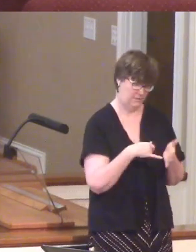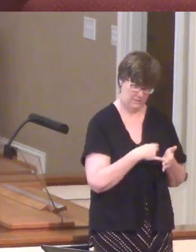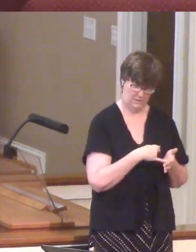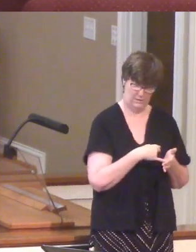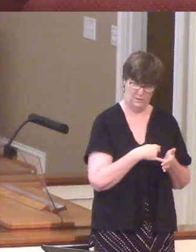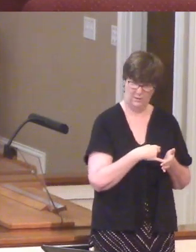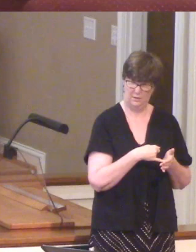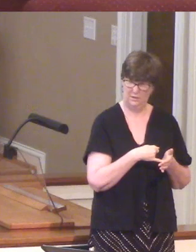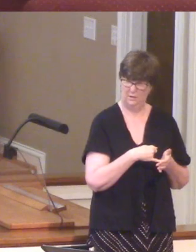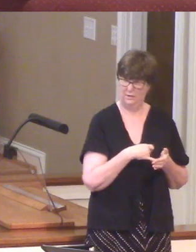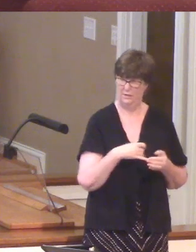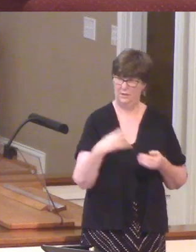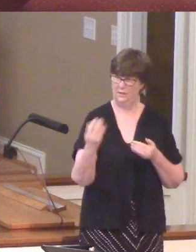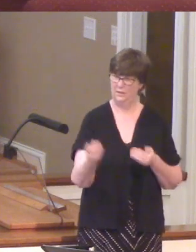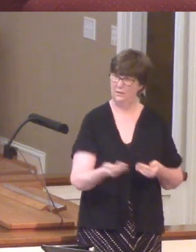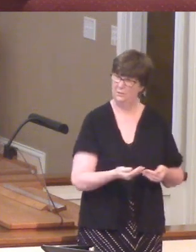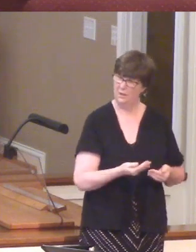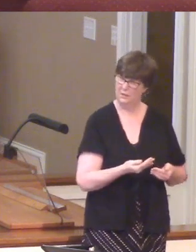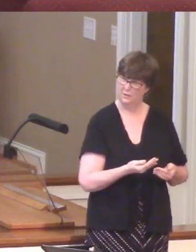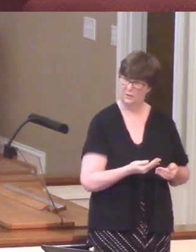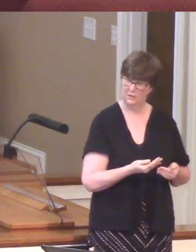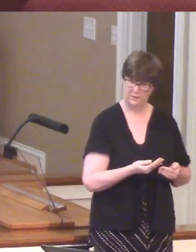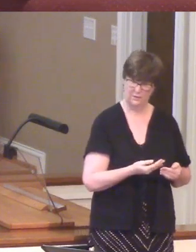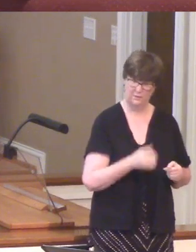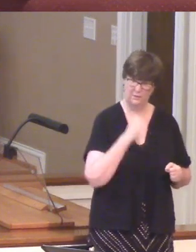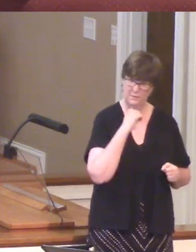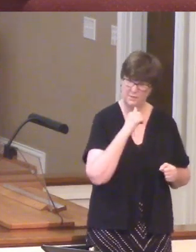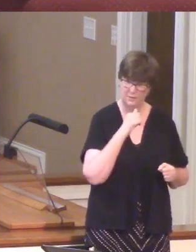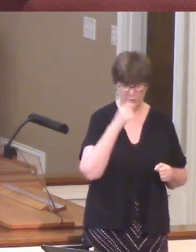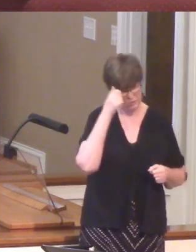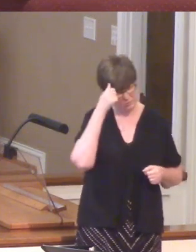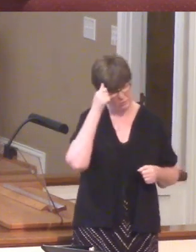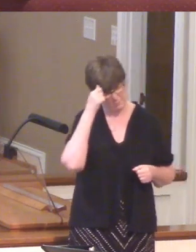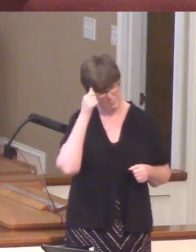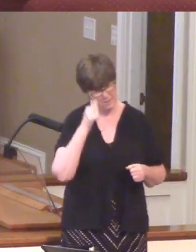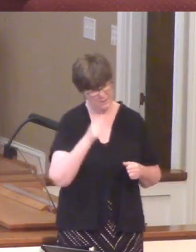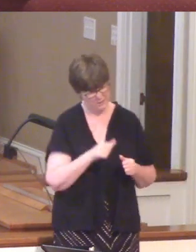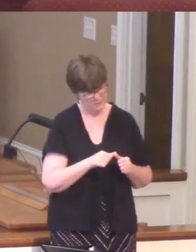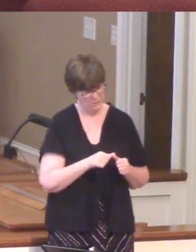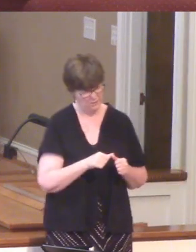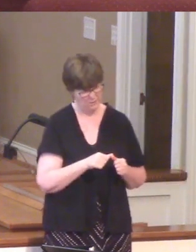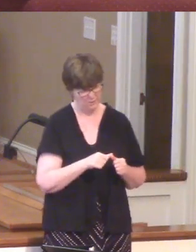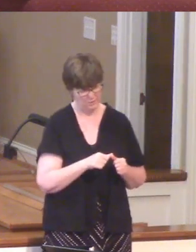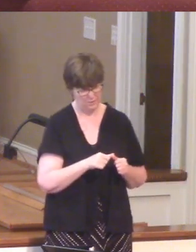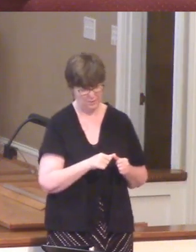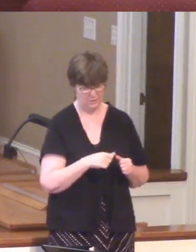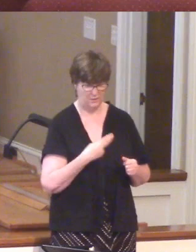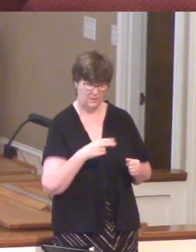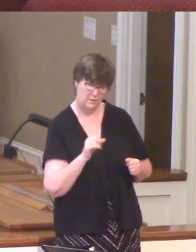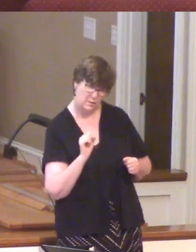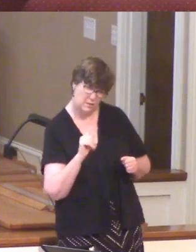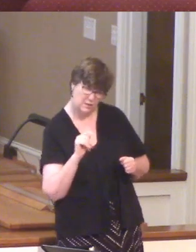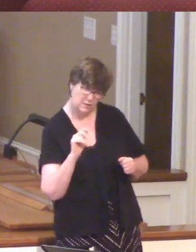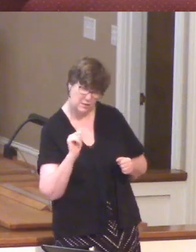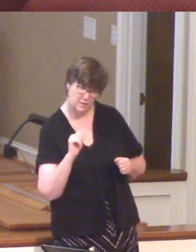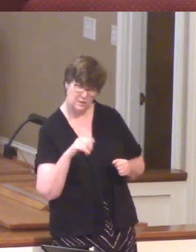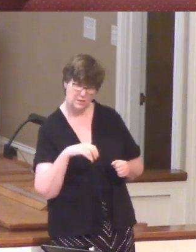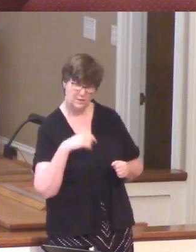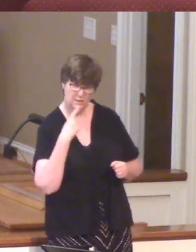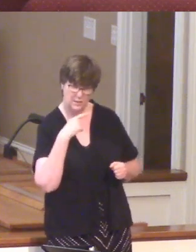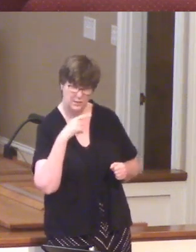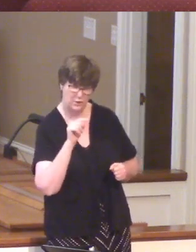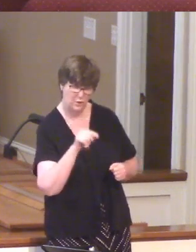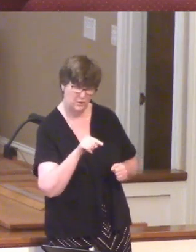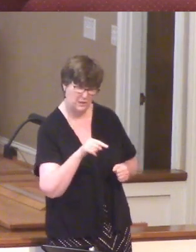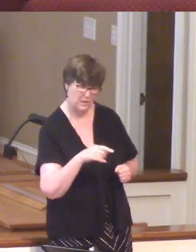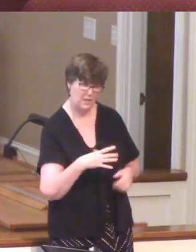the bowl of broccoli was passed, she declined to take any. The hostess said, "I thought you said you loved